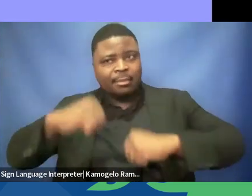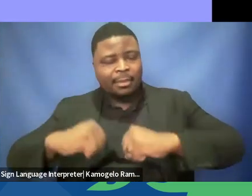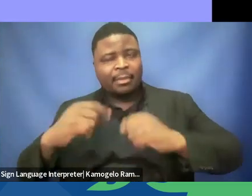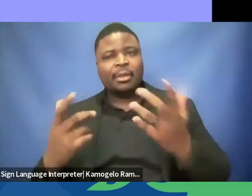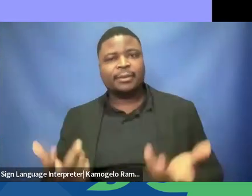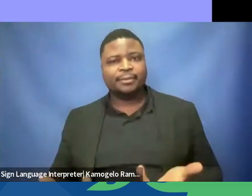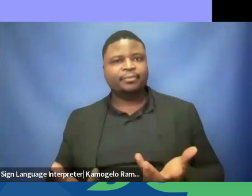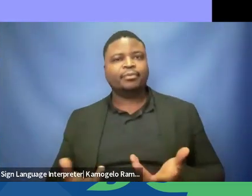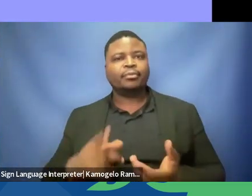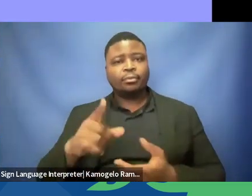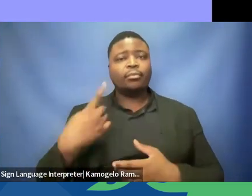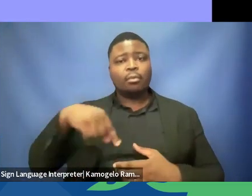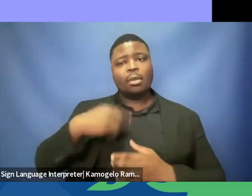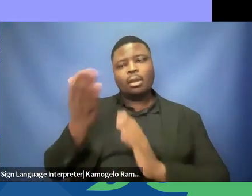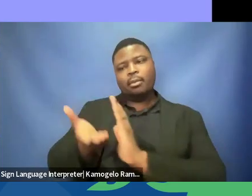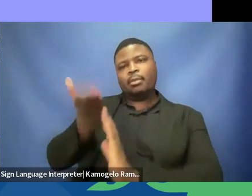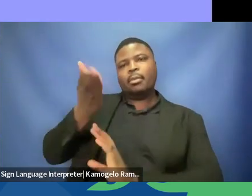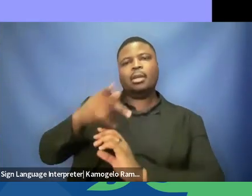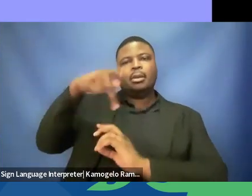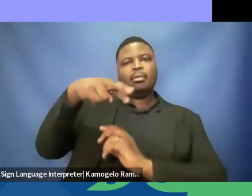had increase in